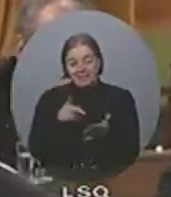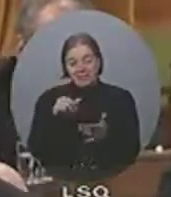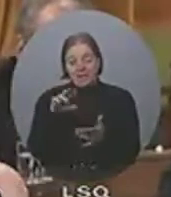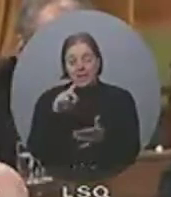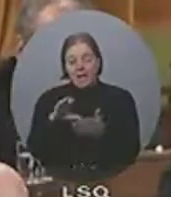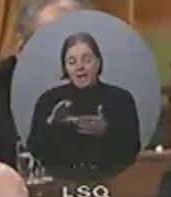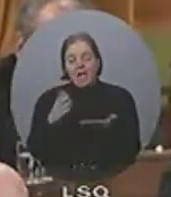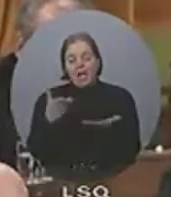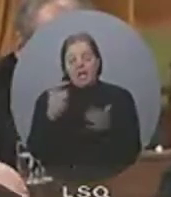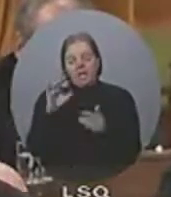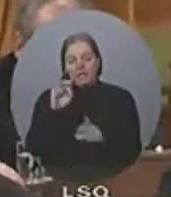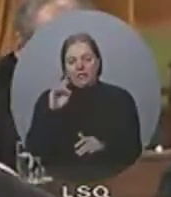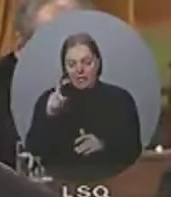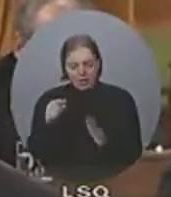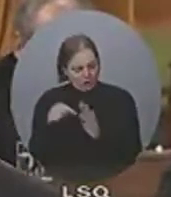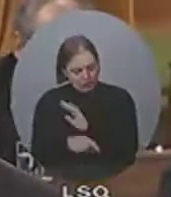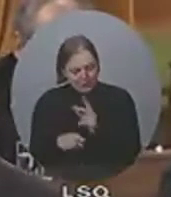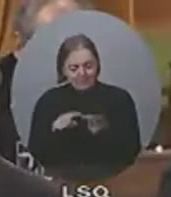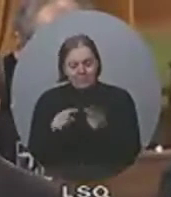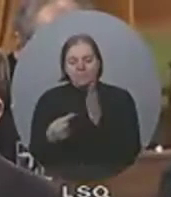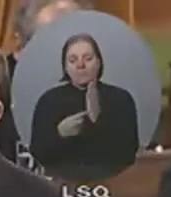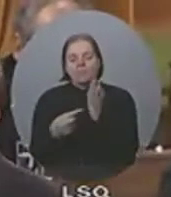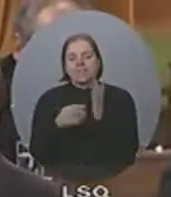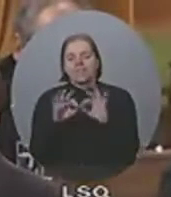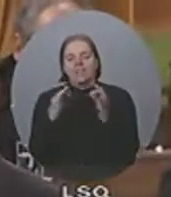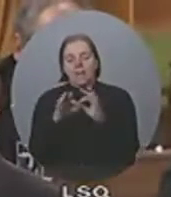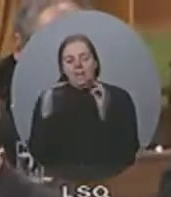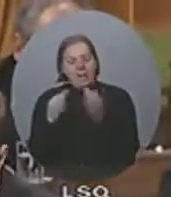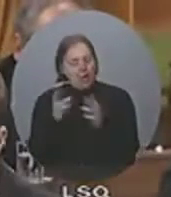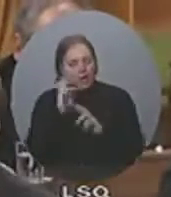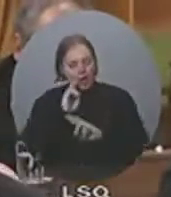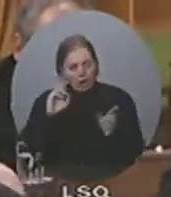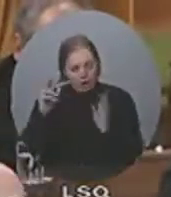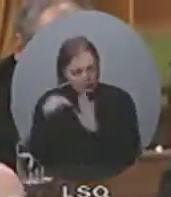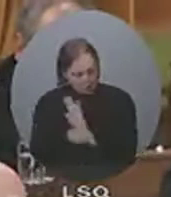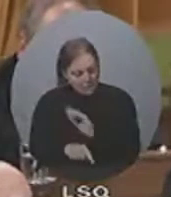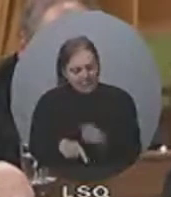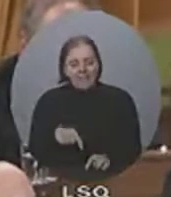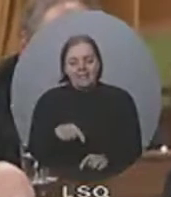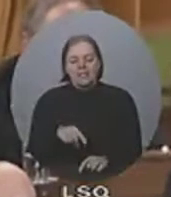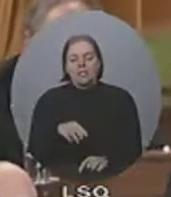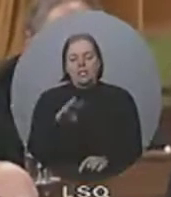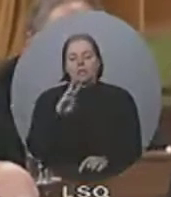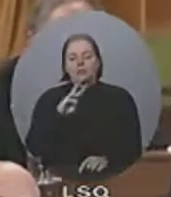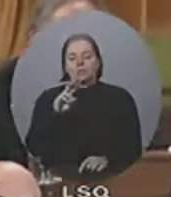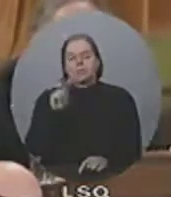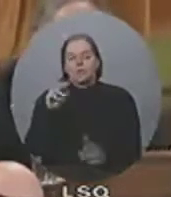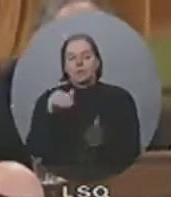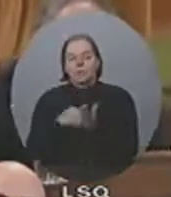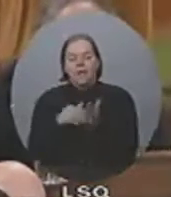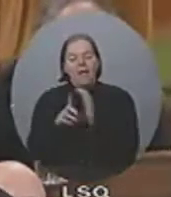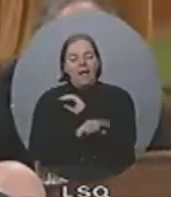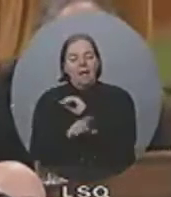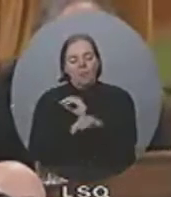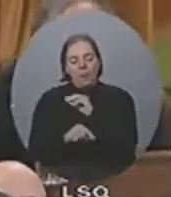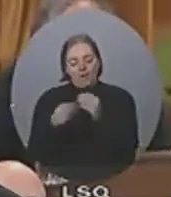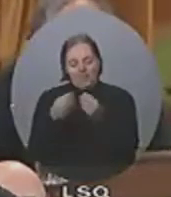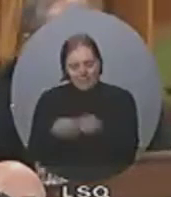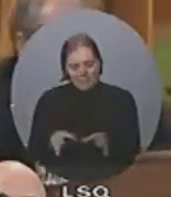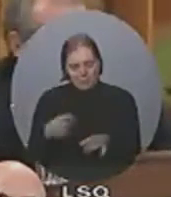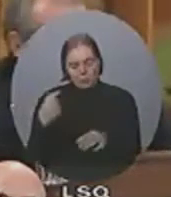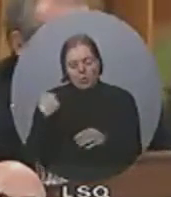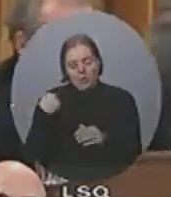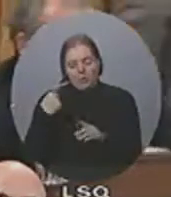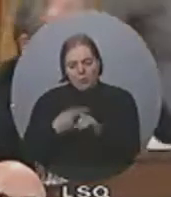81 milliards. Échec. L'endettement des ménages atteint de nouveaux records. Échec. 62 000 emplois à temps plein perdus le mois dernier. Échec.